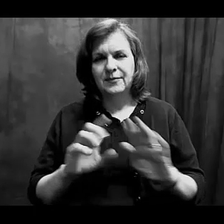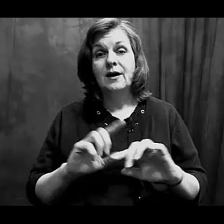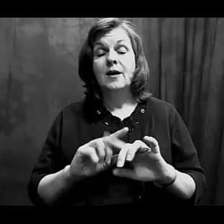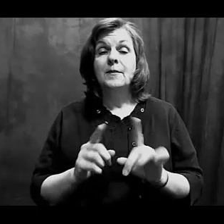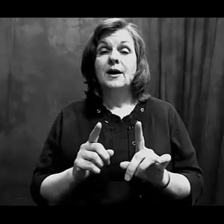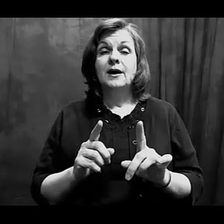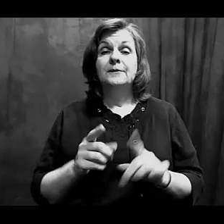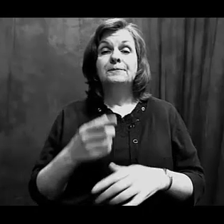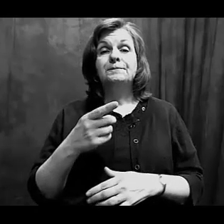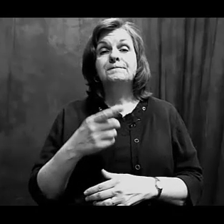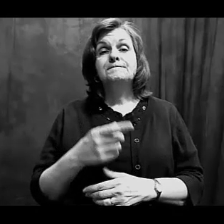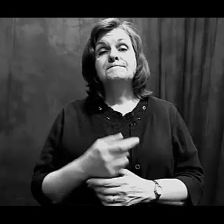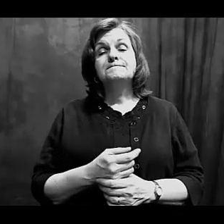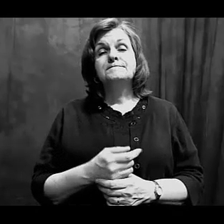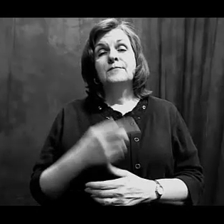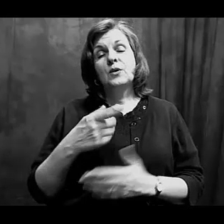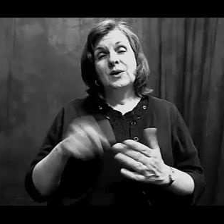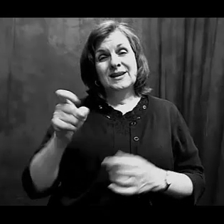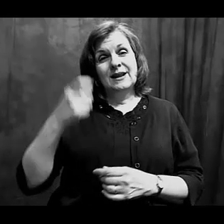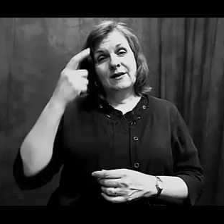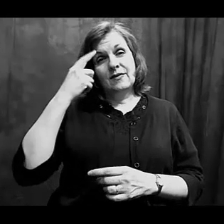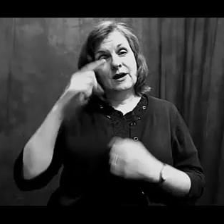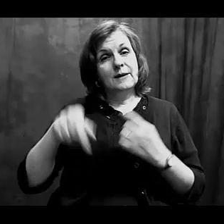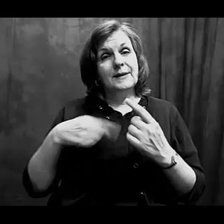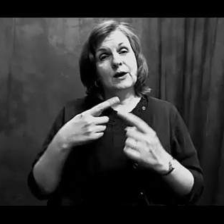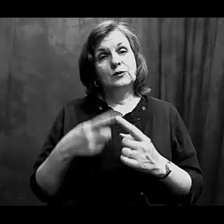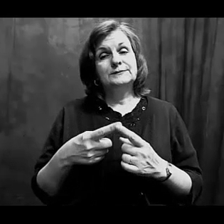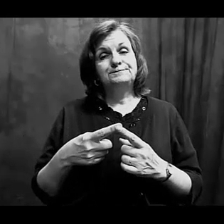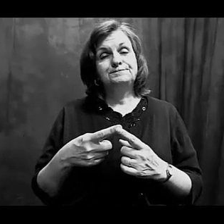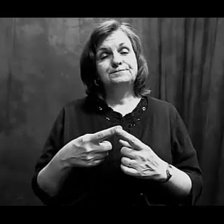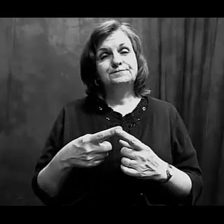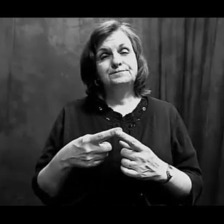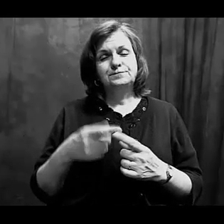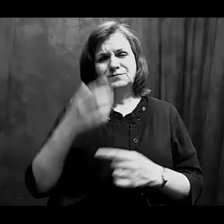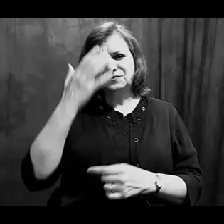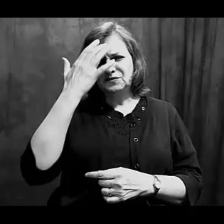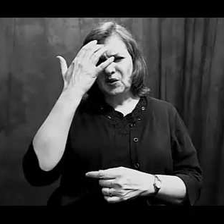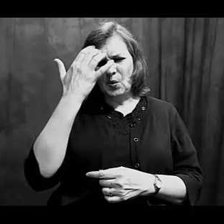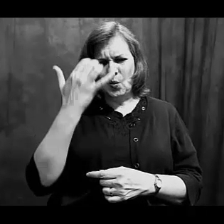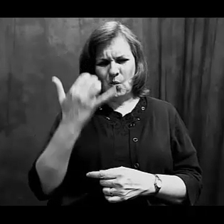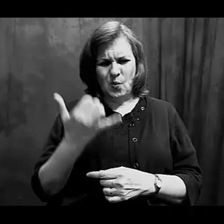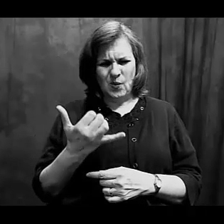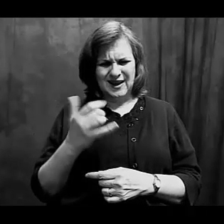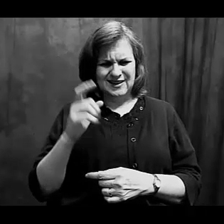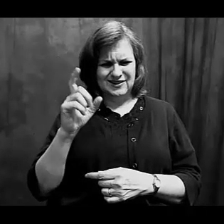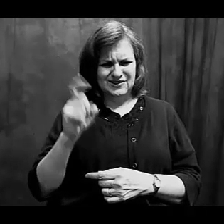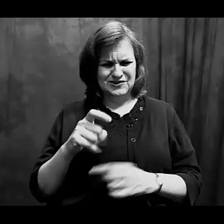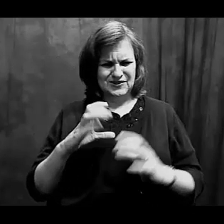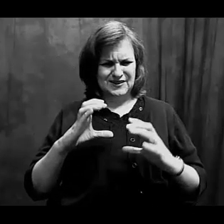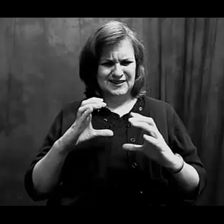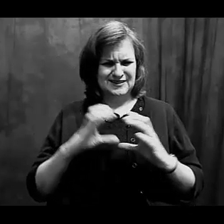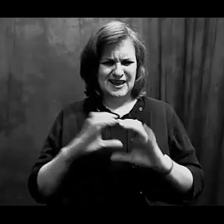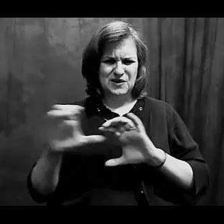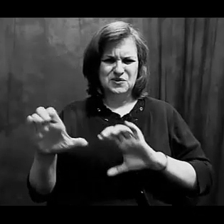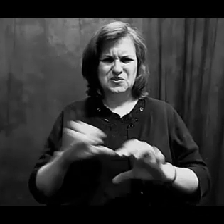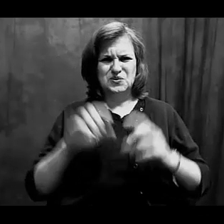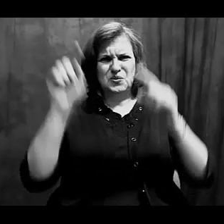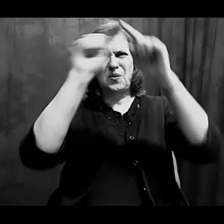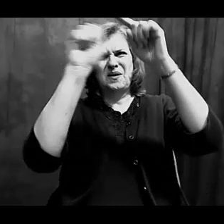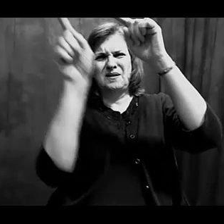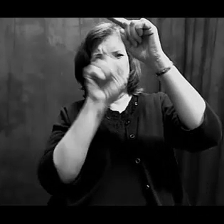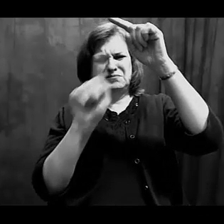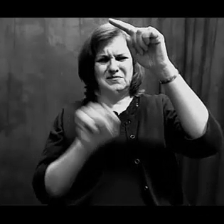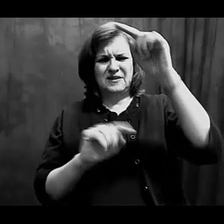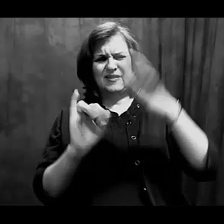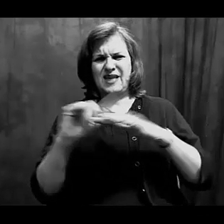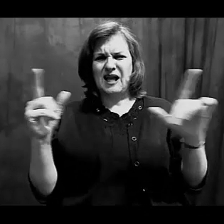not try to memorize this. But what we need to look at and what we need to think about is why would your